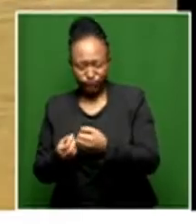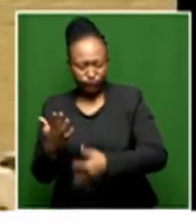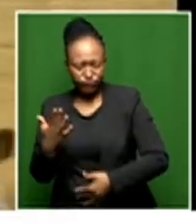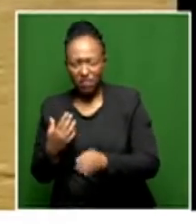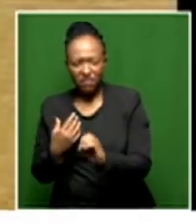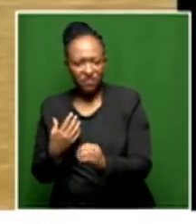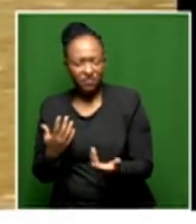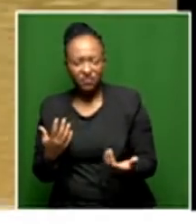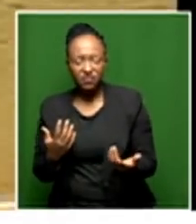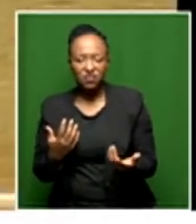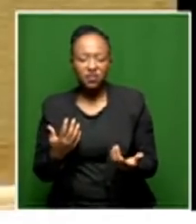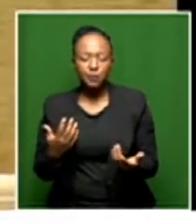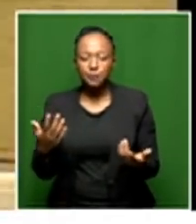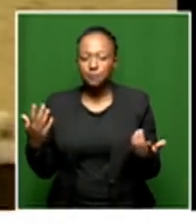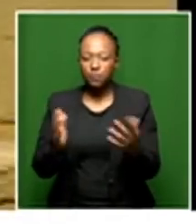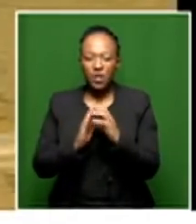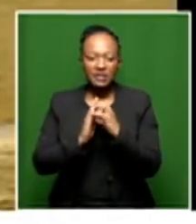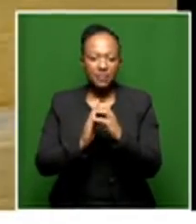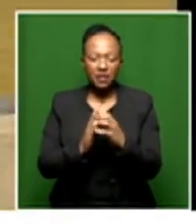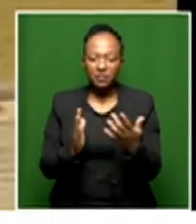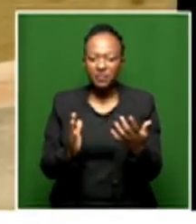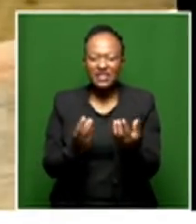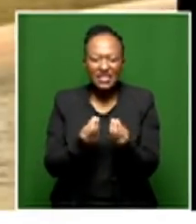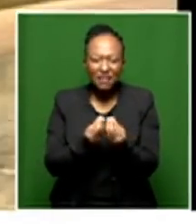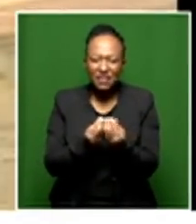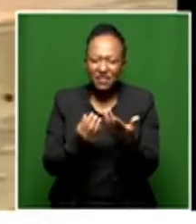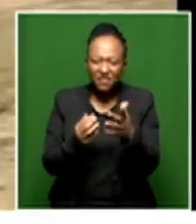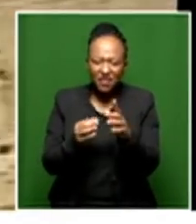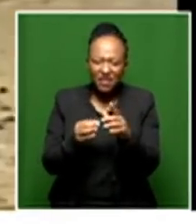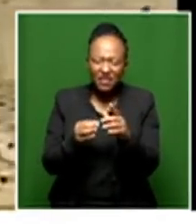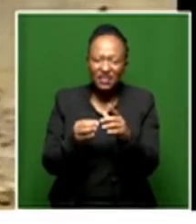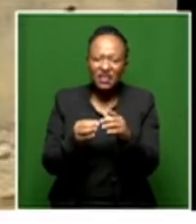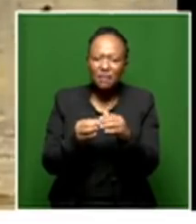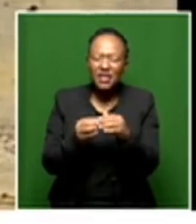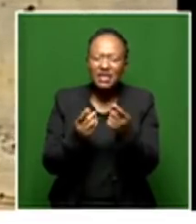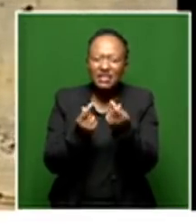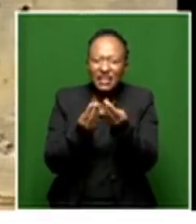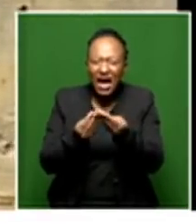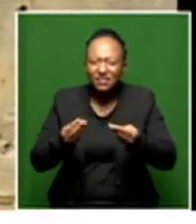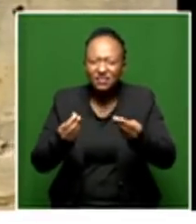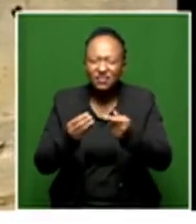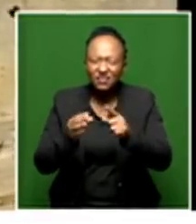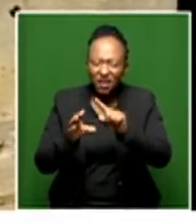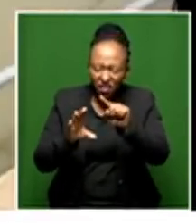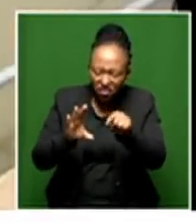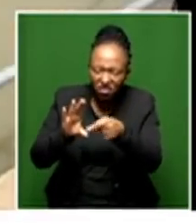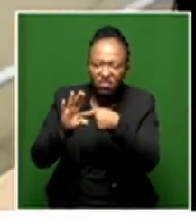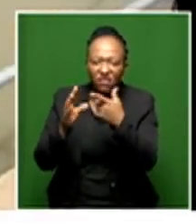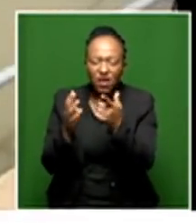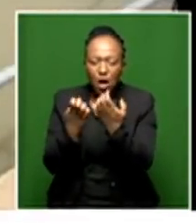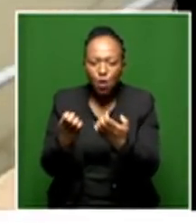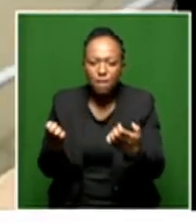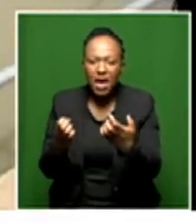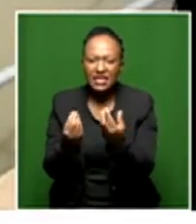It could be something that went in, it could be carbon dust that is in, it could be